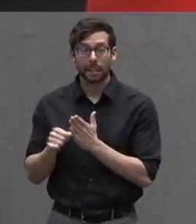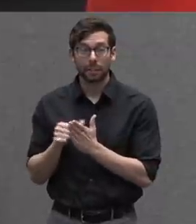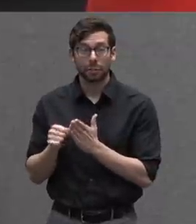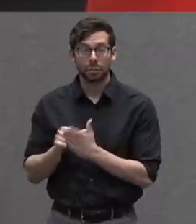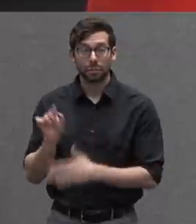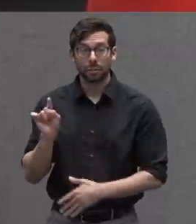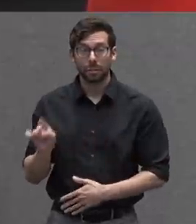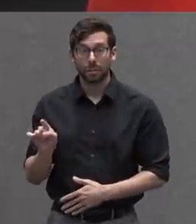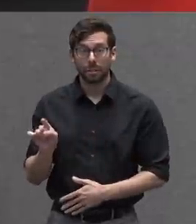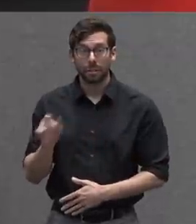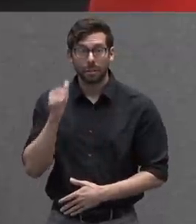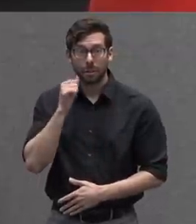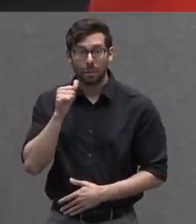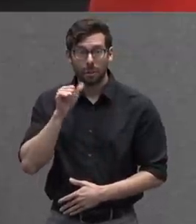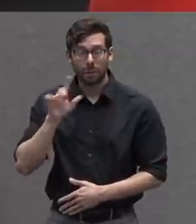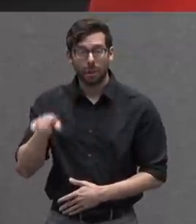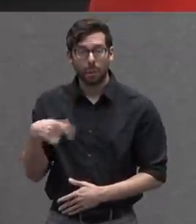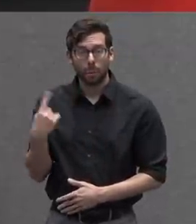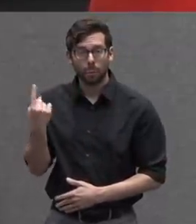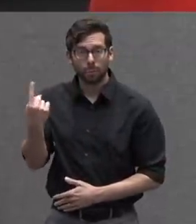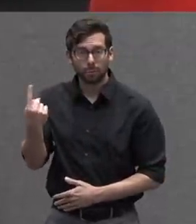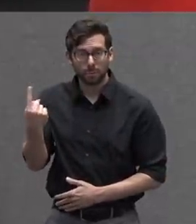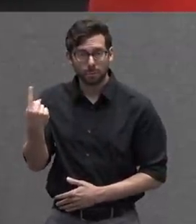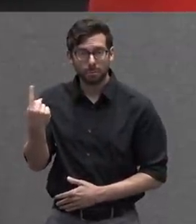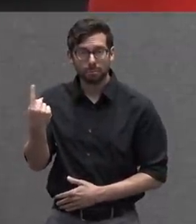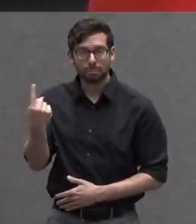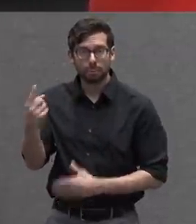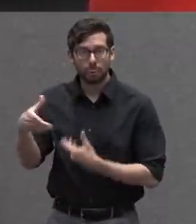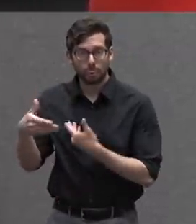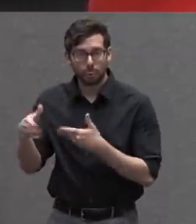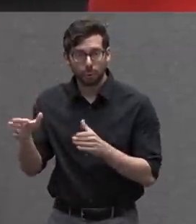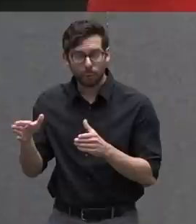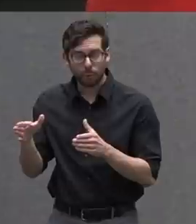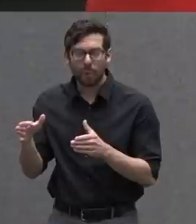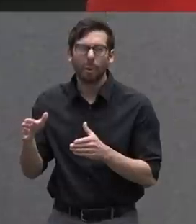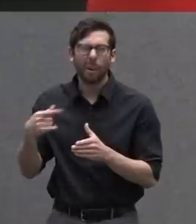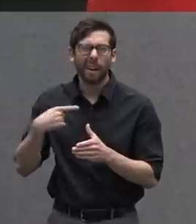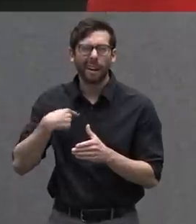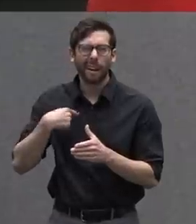She's alone in her room, but I see a cat.